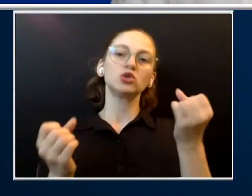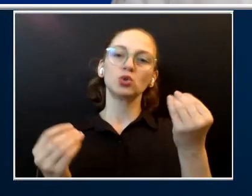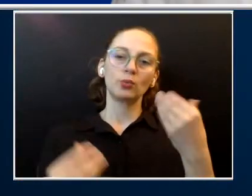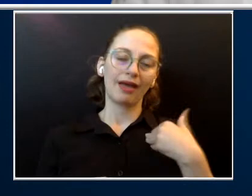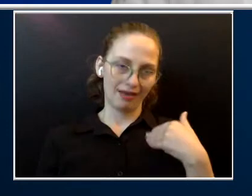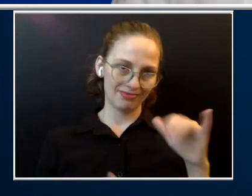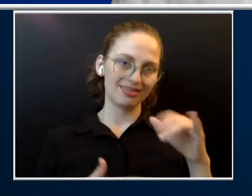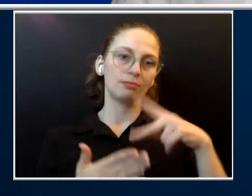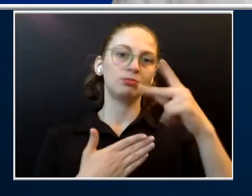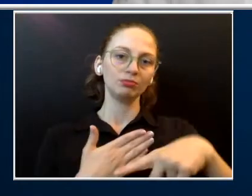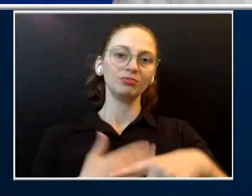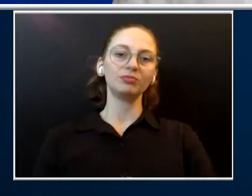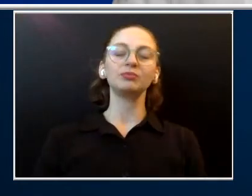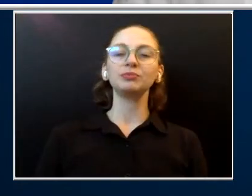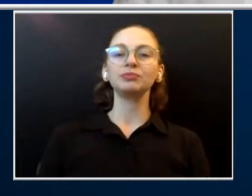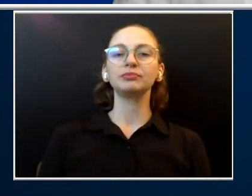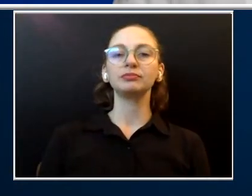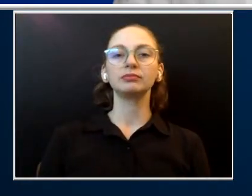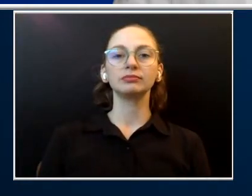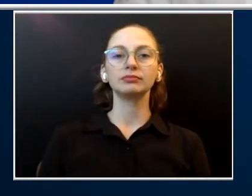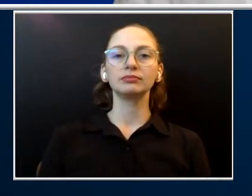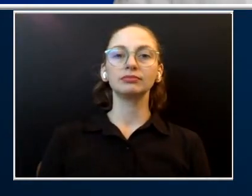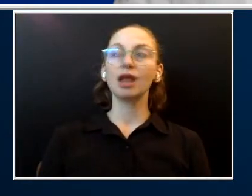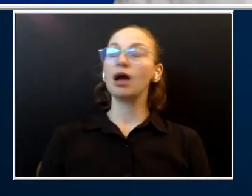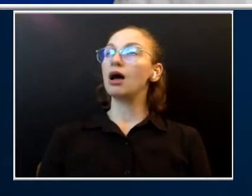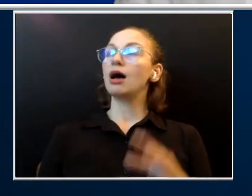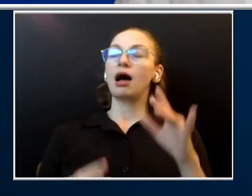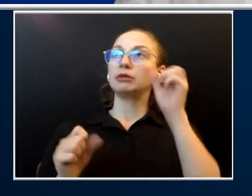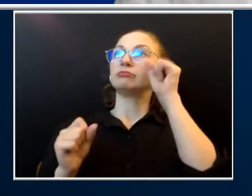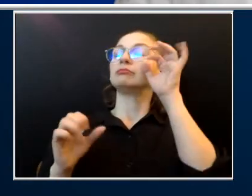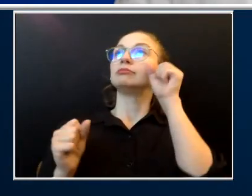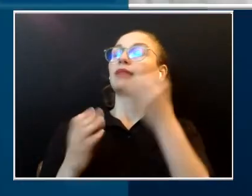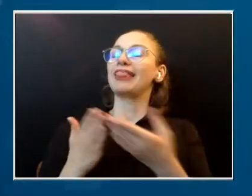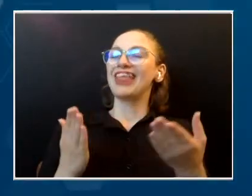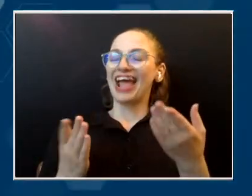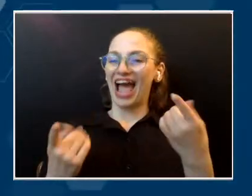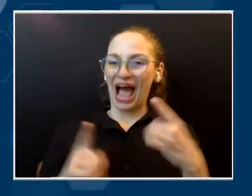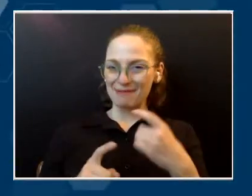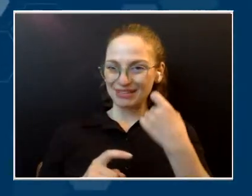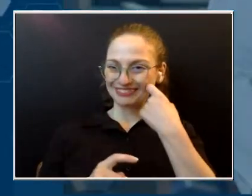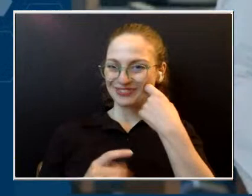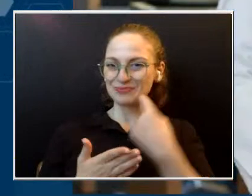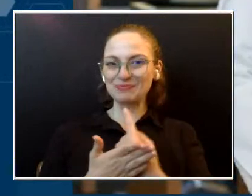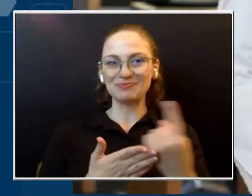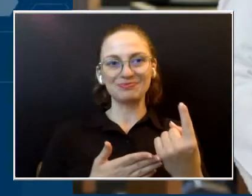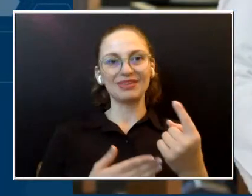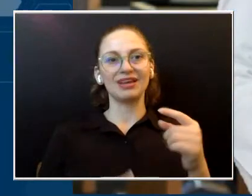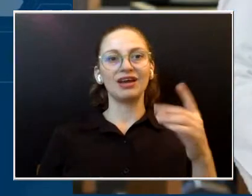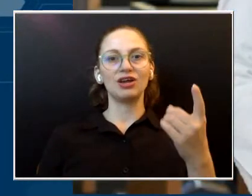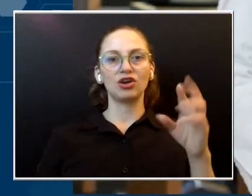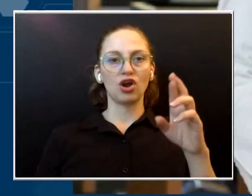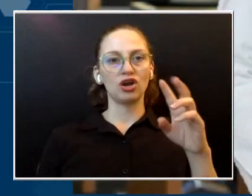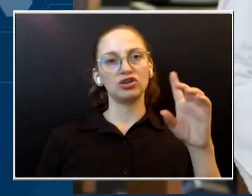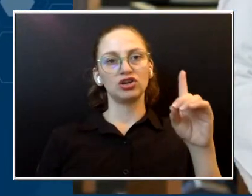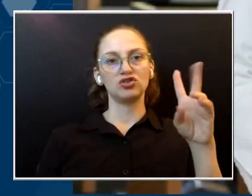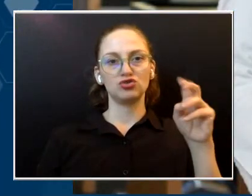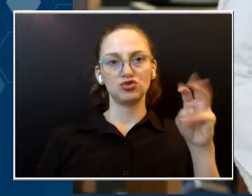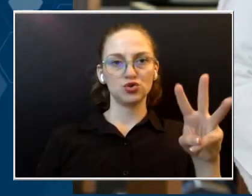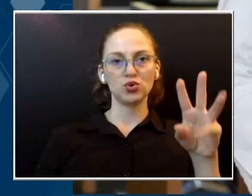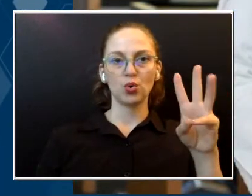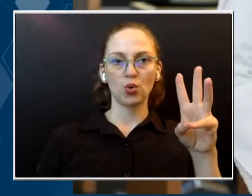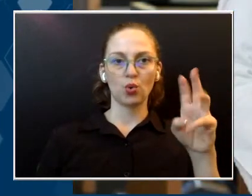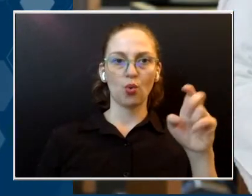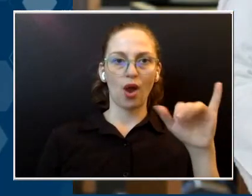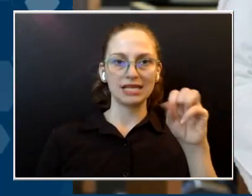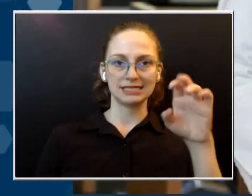pretty remarkable thing happened this week regarding the Nobel Prize winners. Doctors Drew Weissman and Katie Carrico received this year's